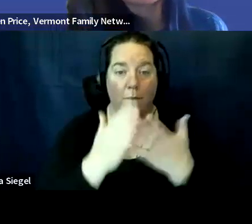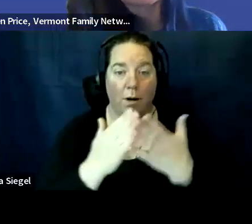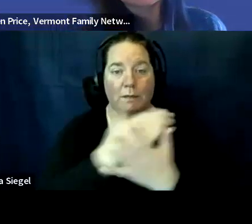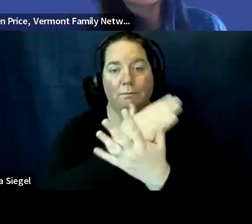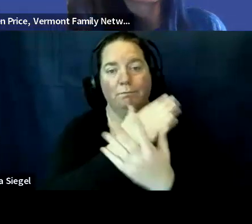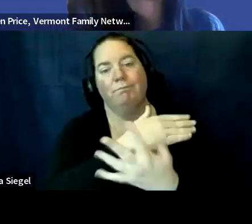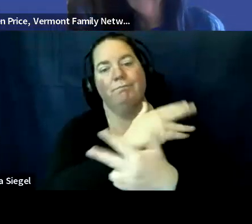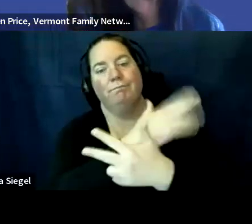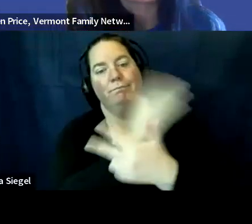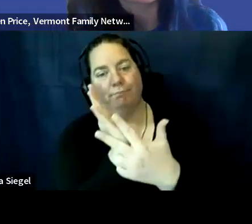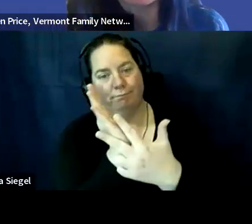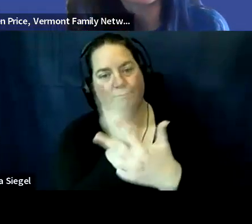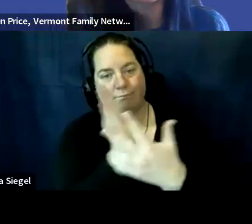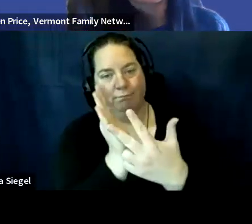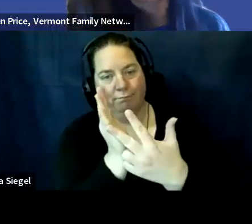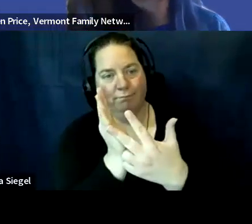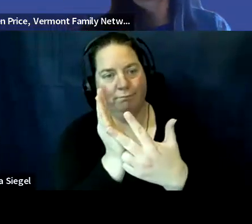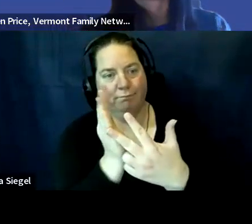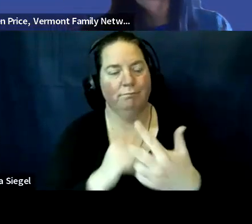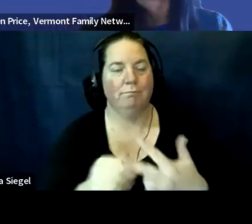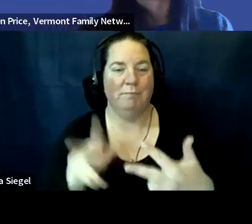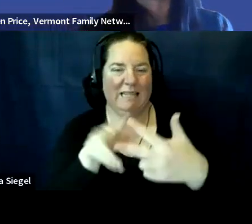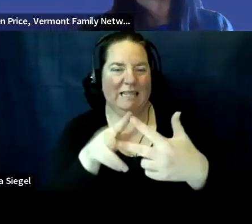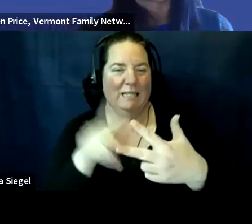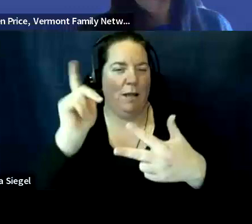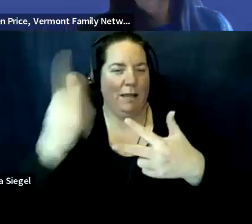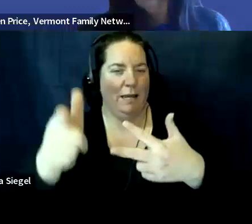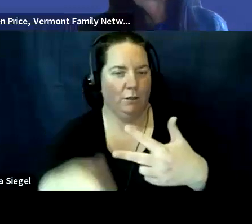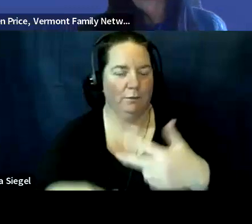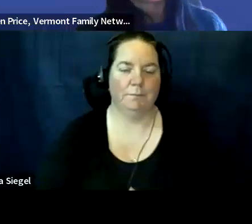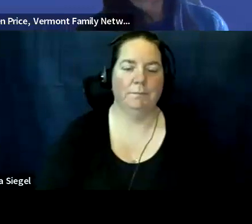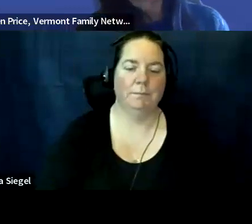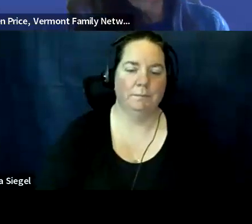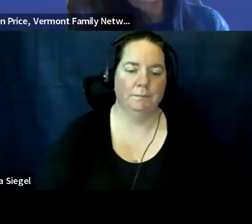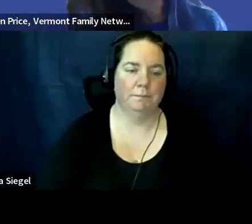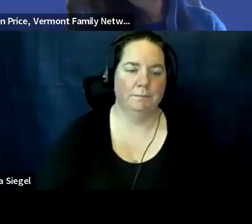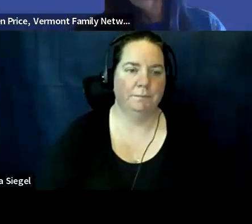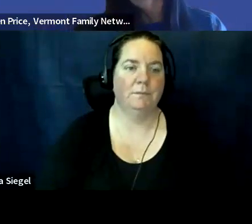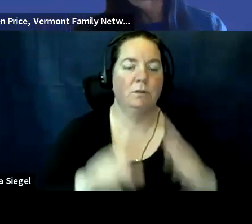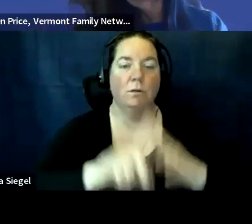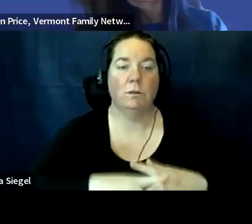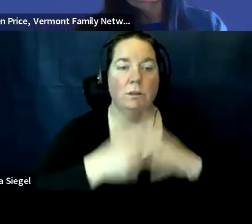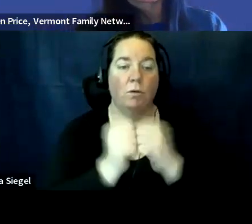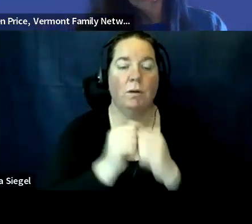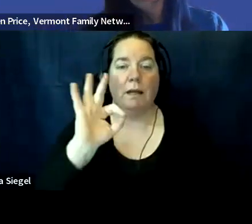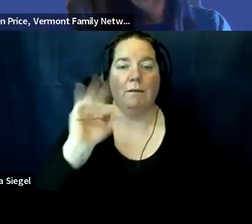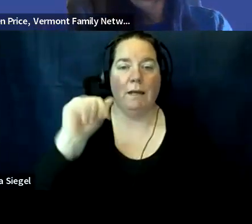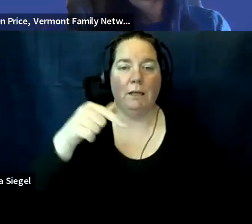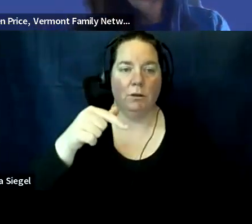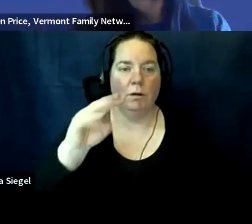will cover what we will not be covering today. So we'll start with our FAQs